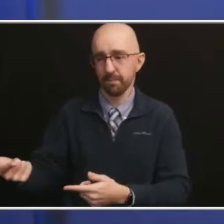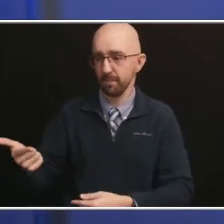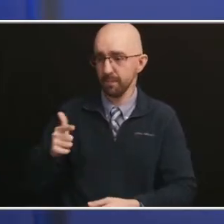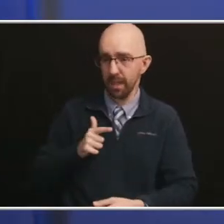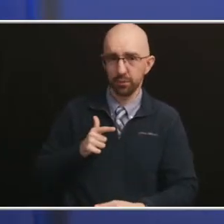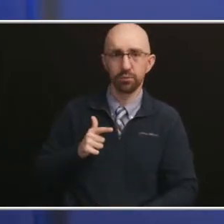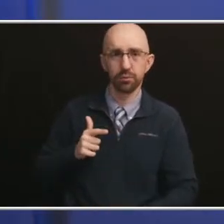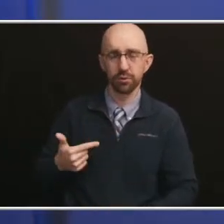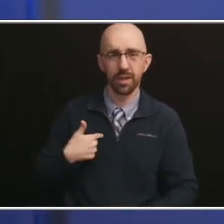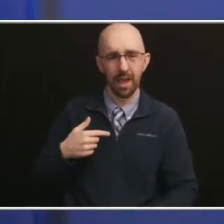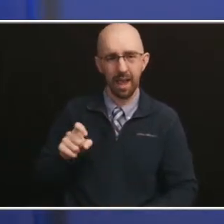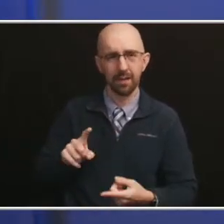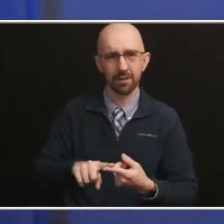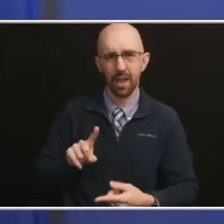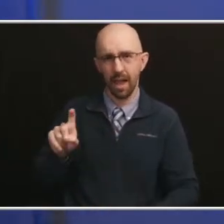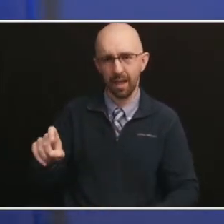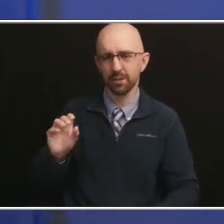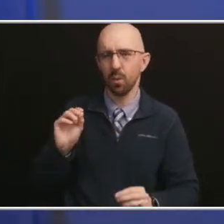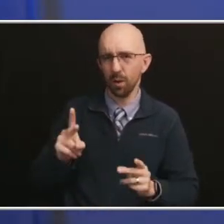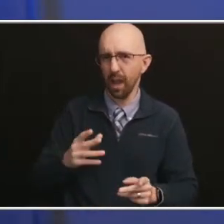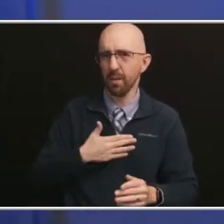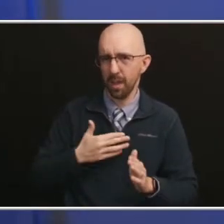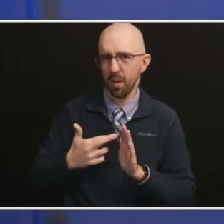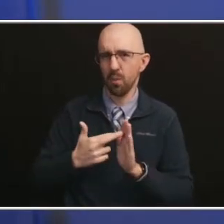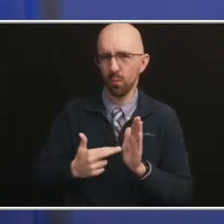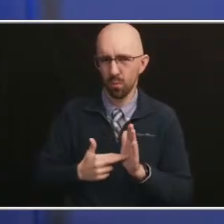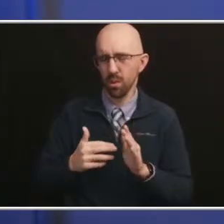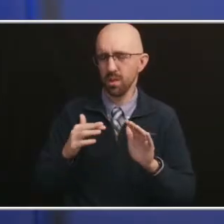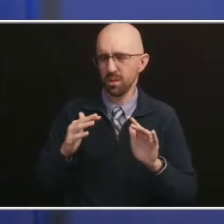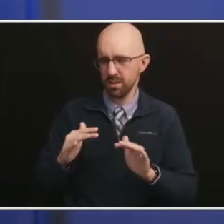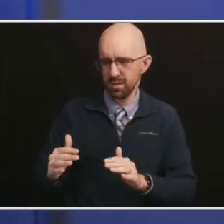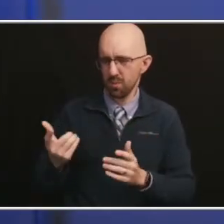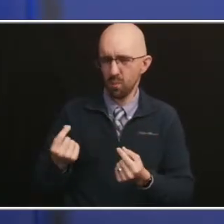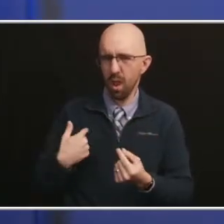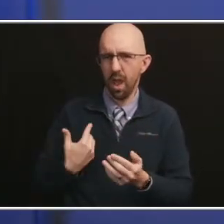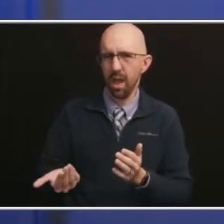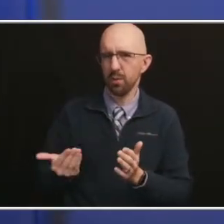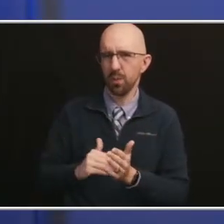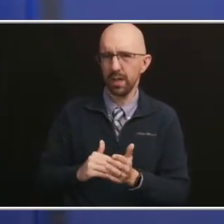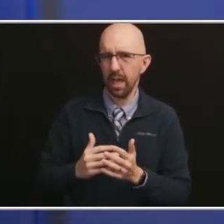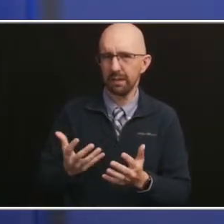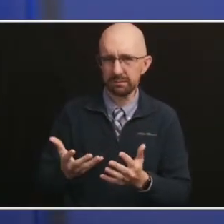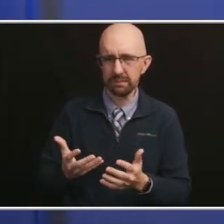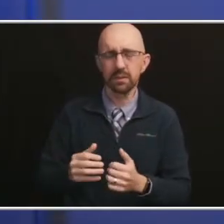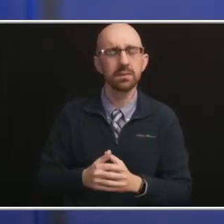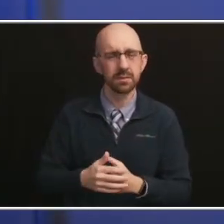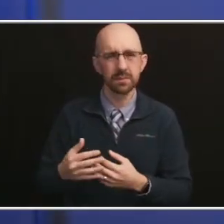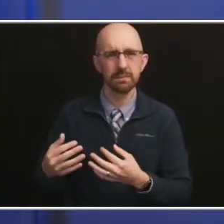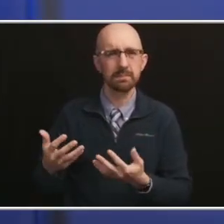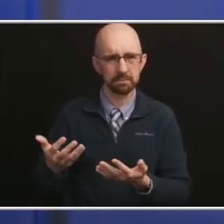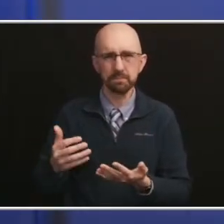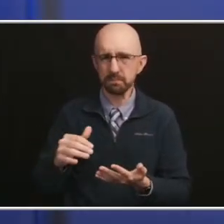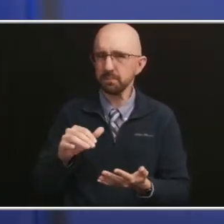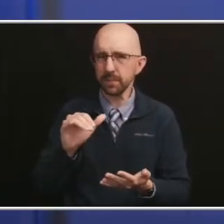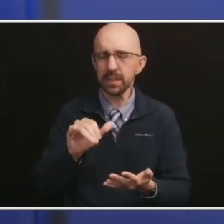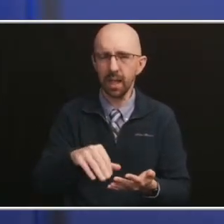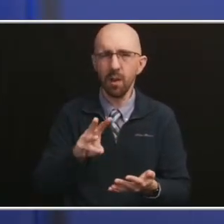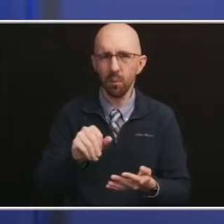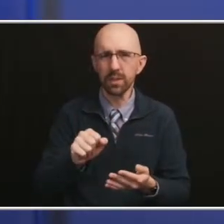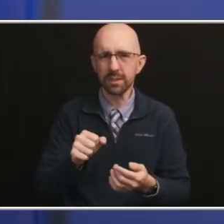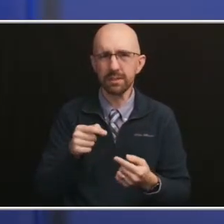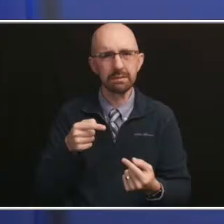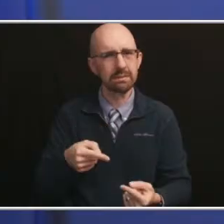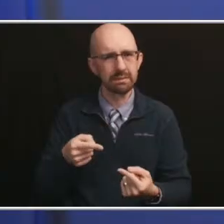I'd have to ask them, now what was I supposed to do again? Oh. And so that was troubling to my